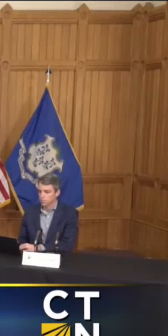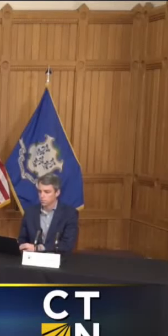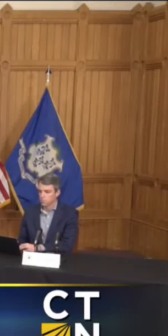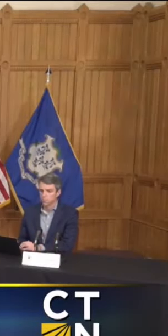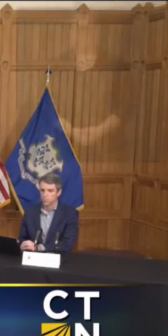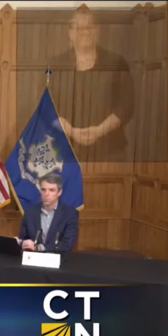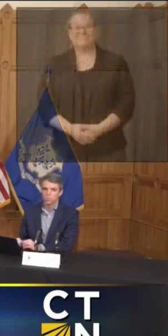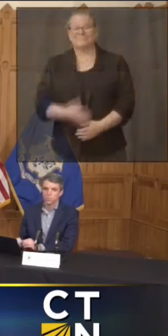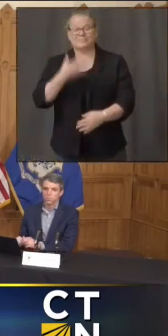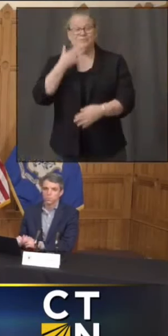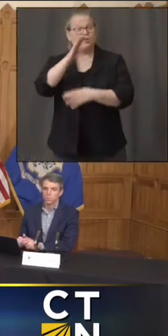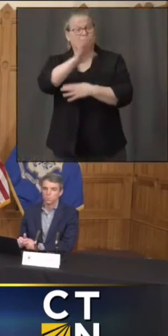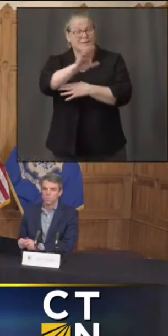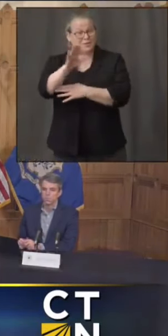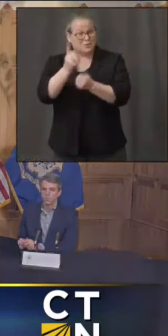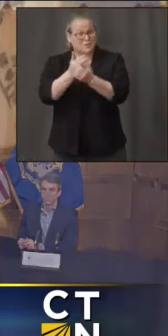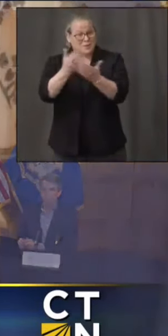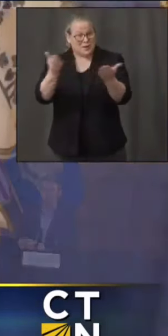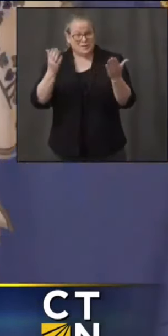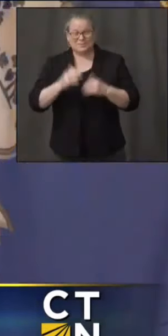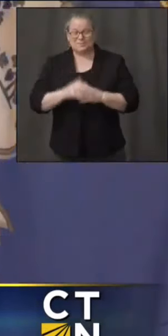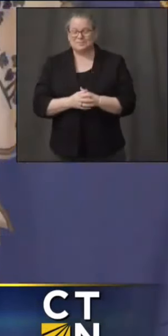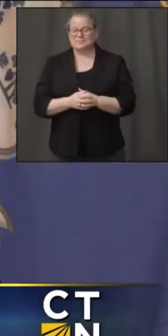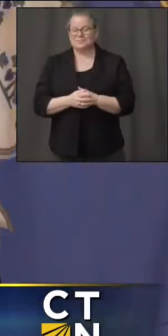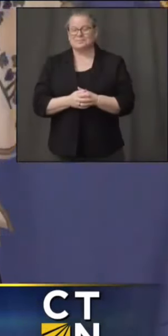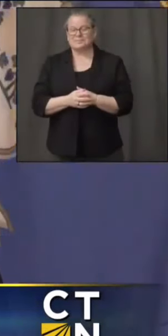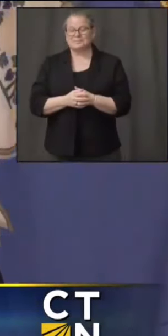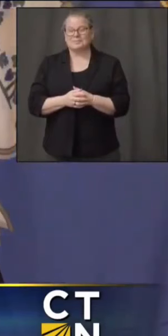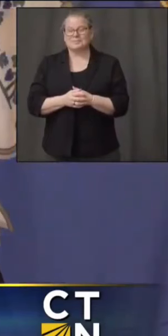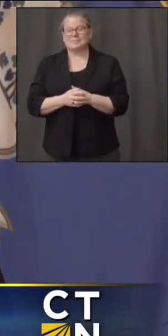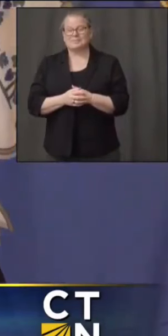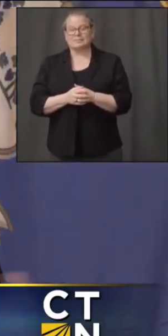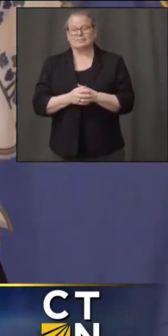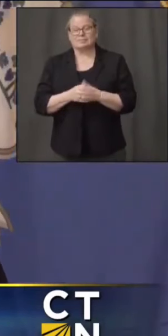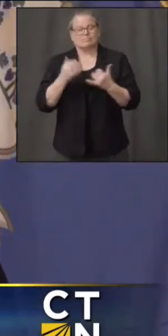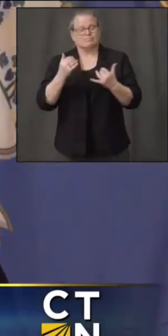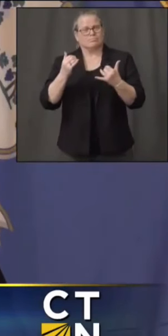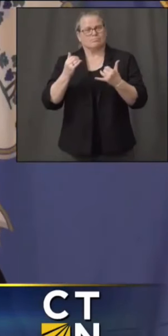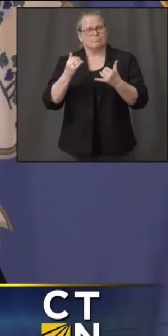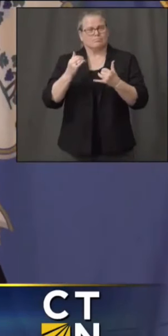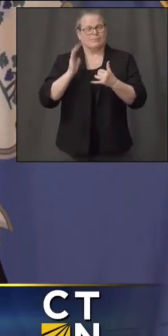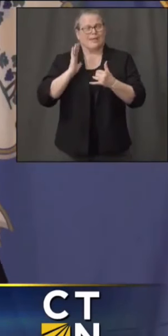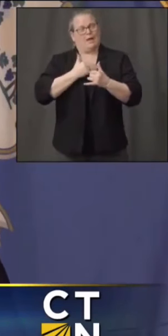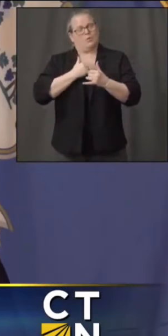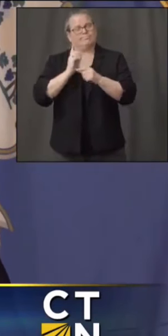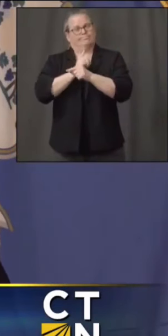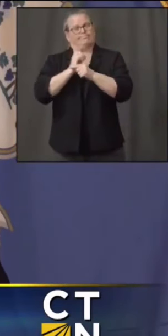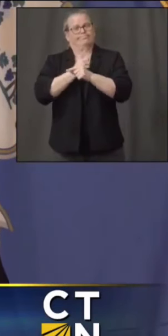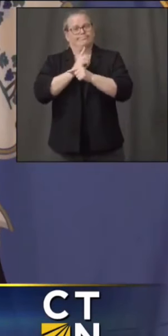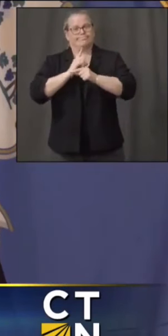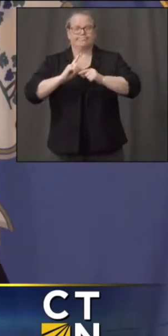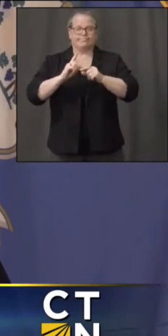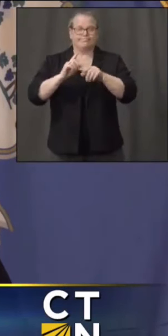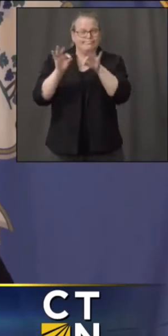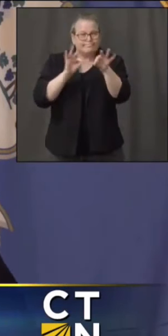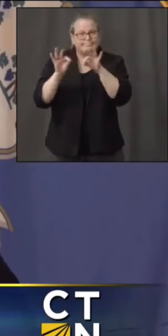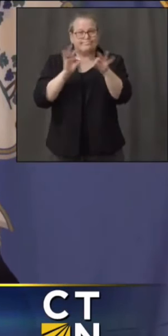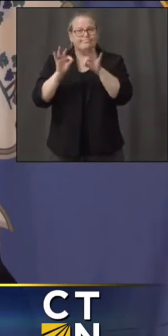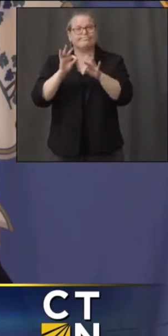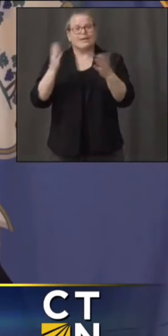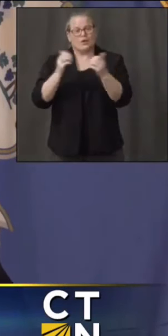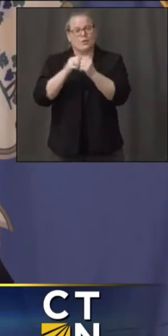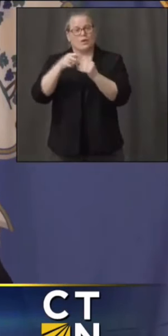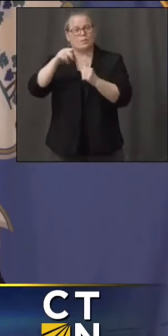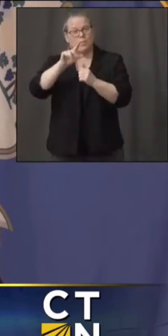Right, good afternoon, everybody. Daily briefing with Paul and Josh, and backed by popular demand,